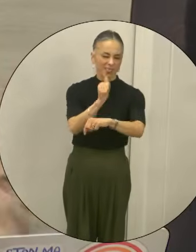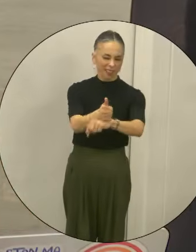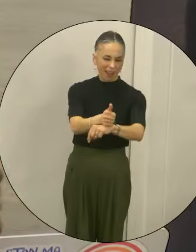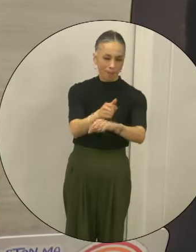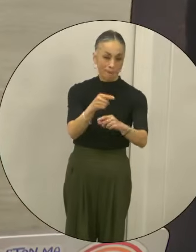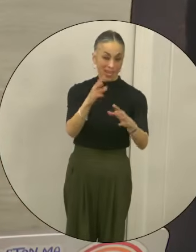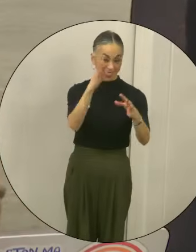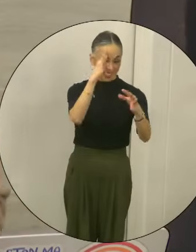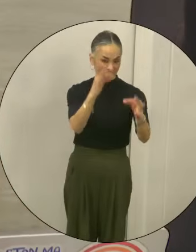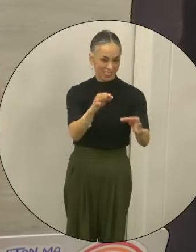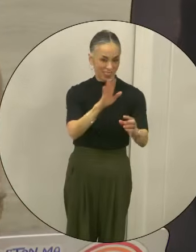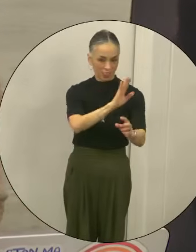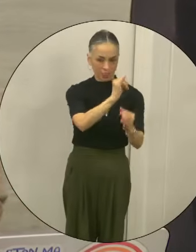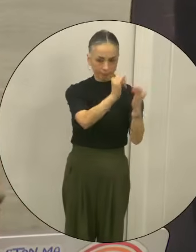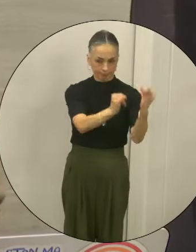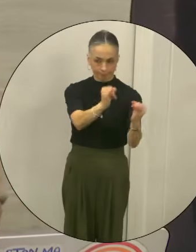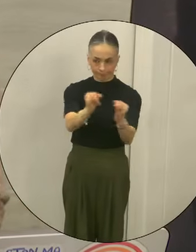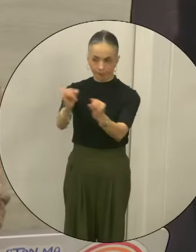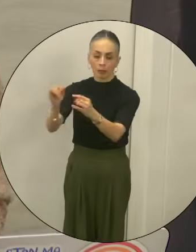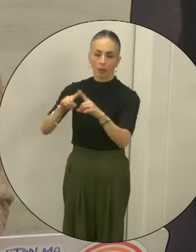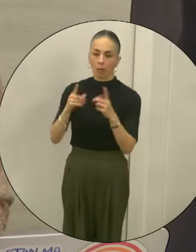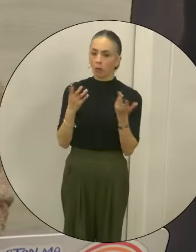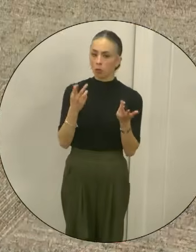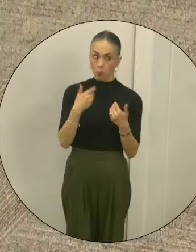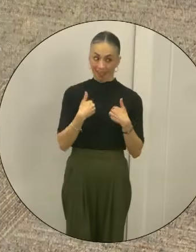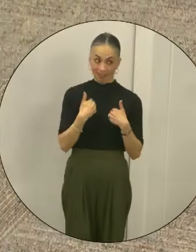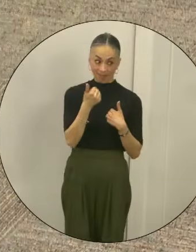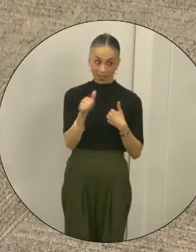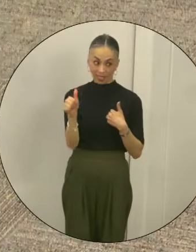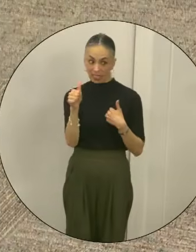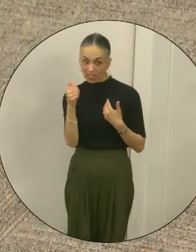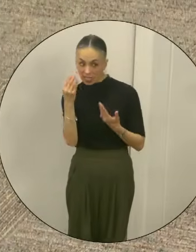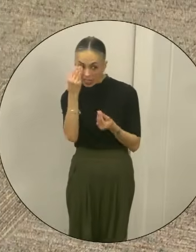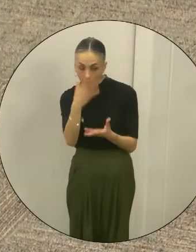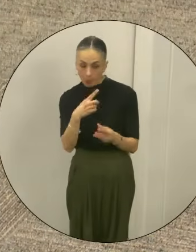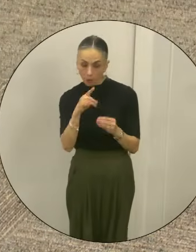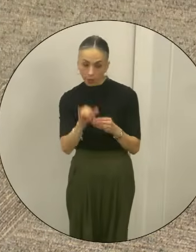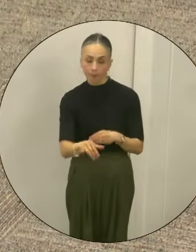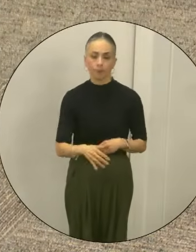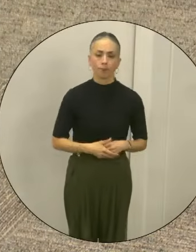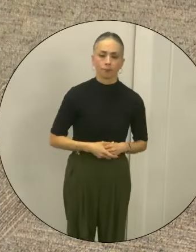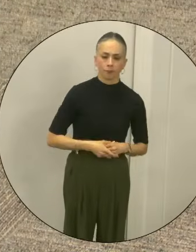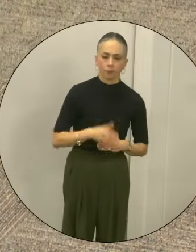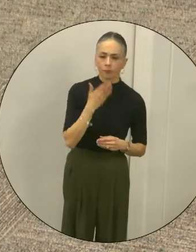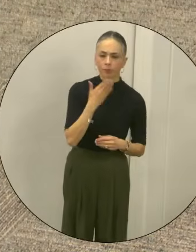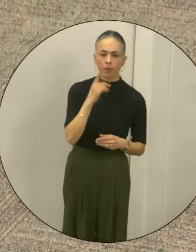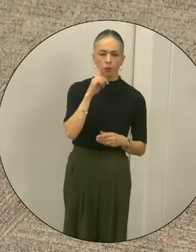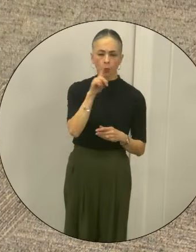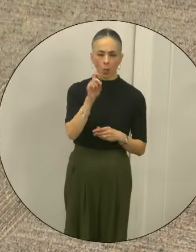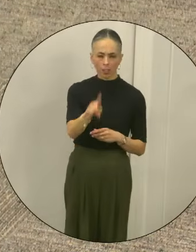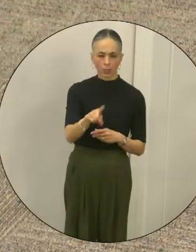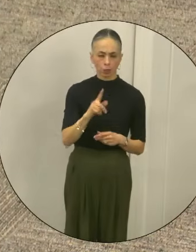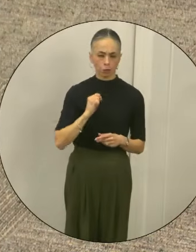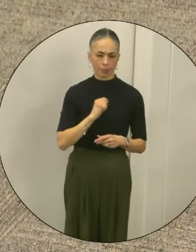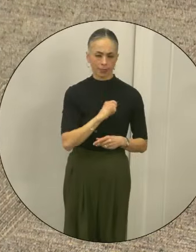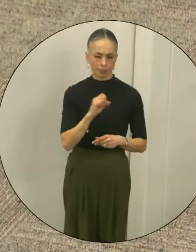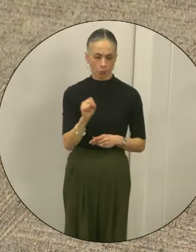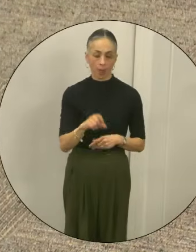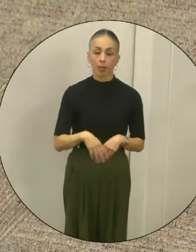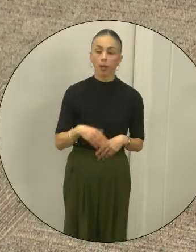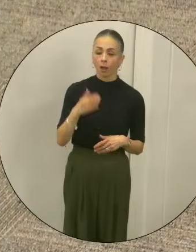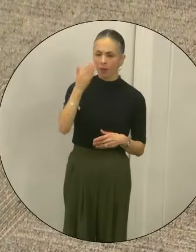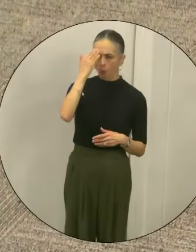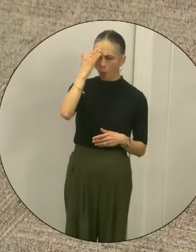schools that have them in place? Trustee Satori, thank you for the question. So I am aware that through some